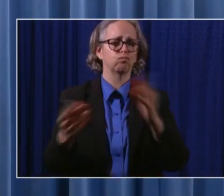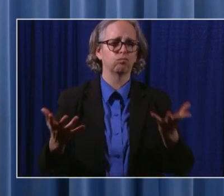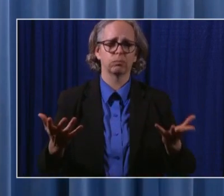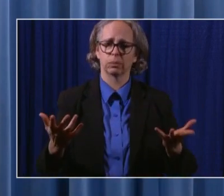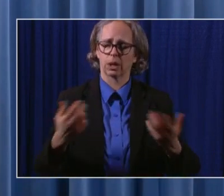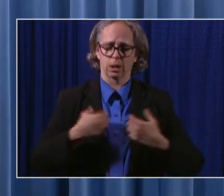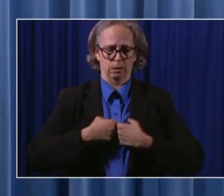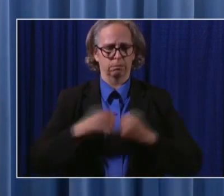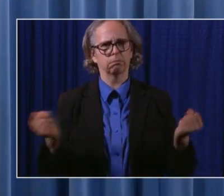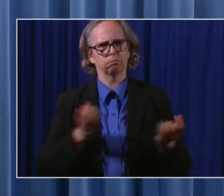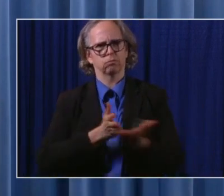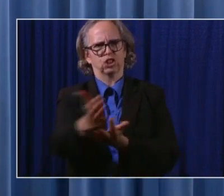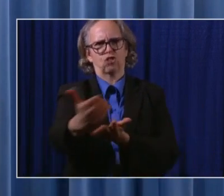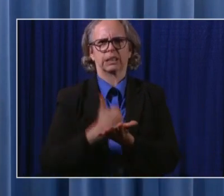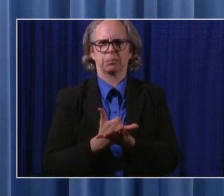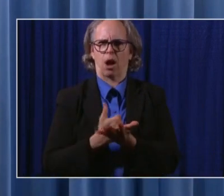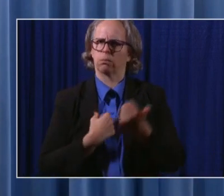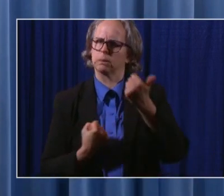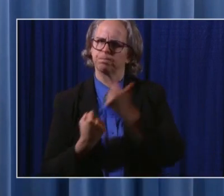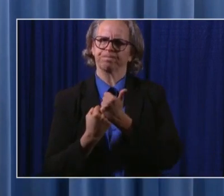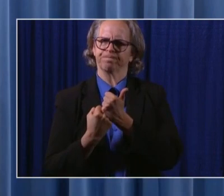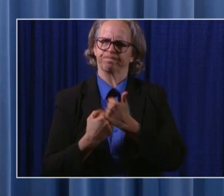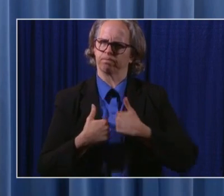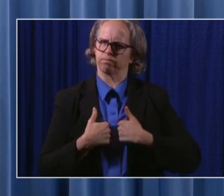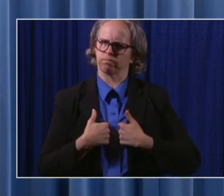mislead anybody who's watching this today. The